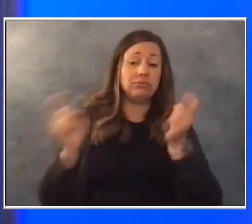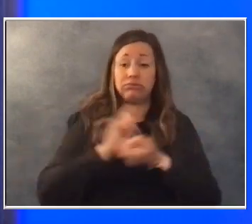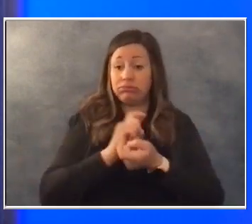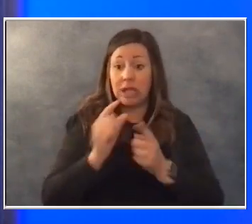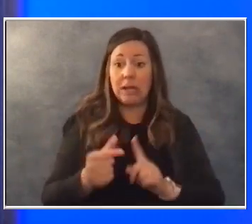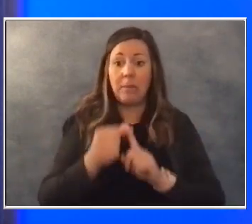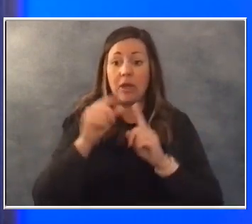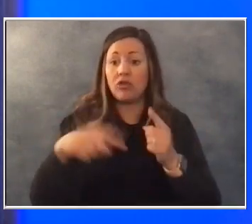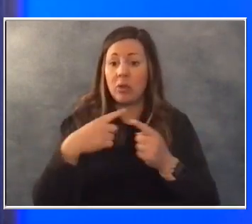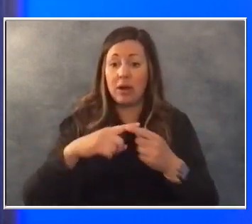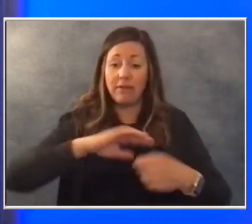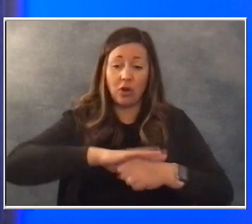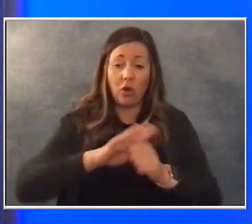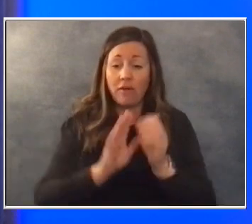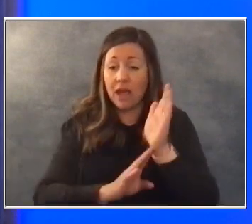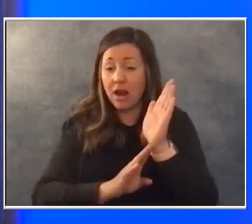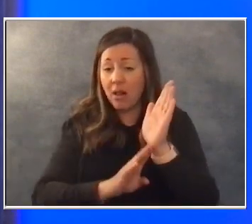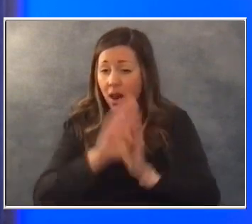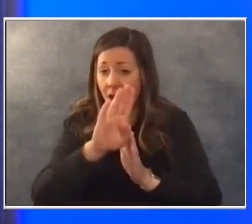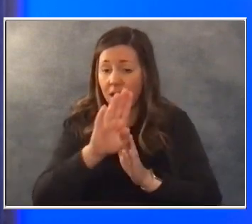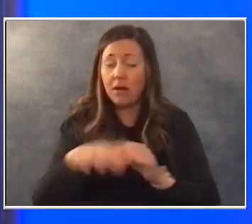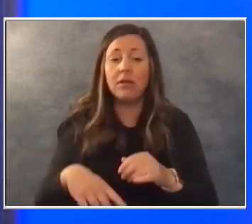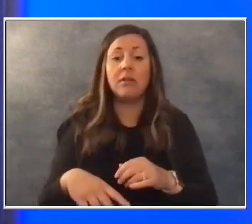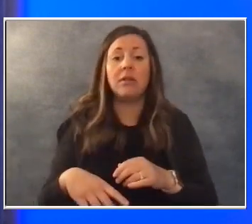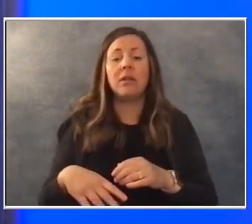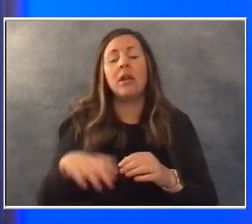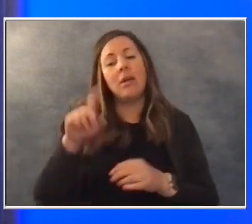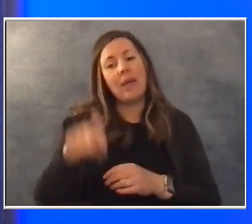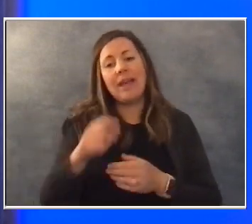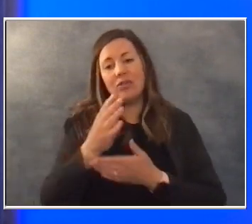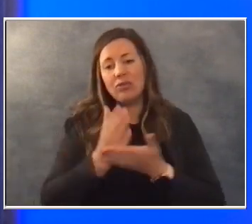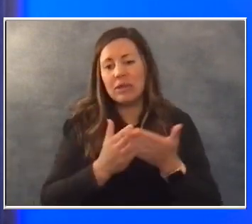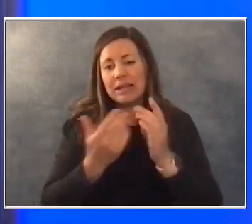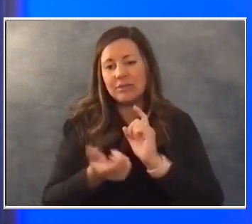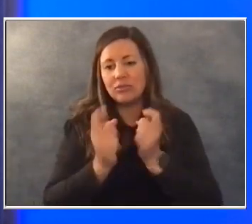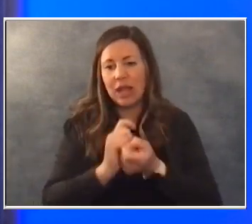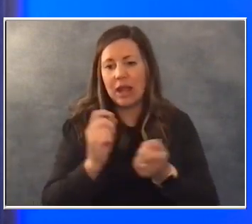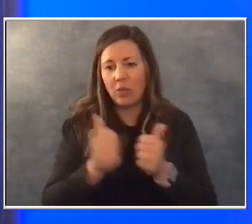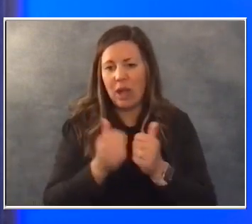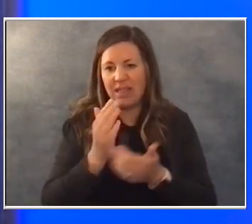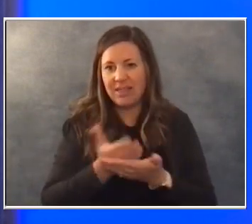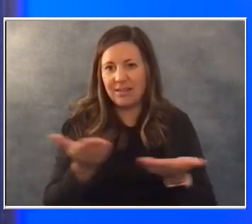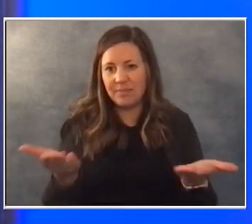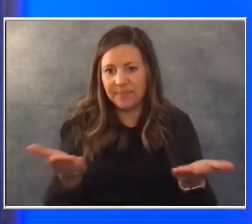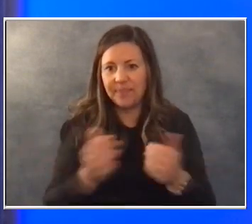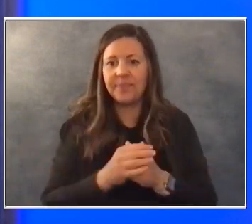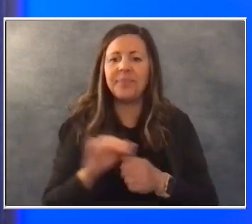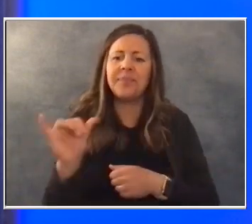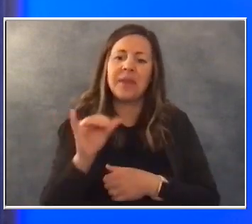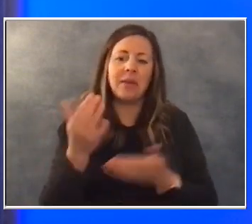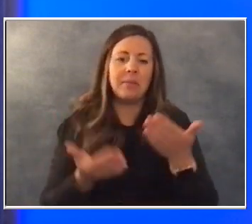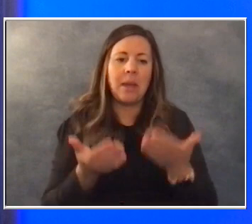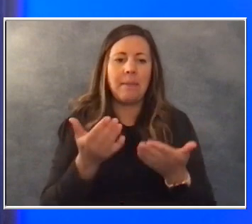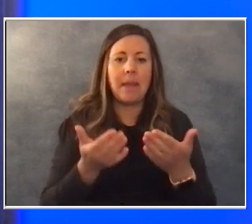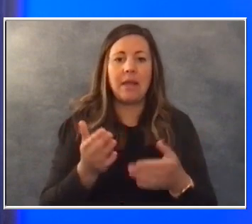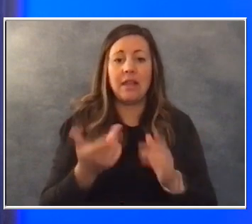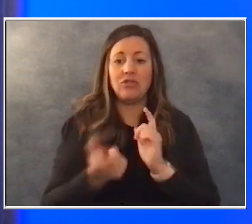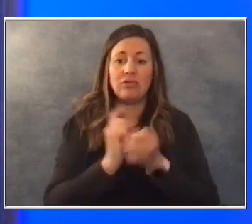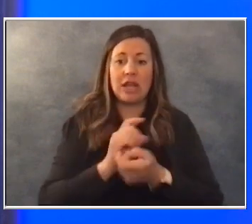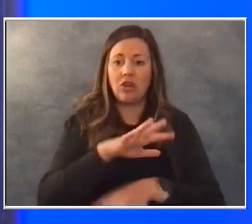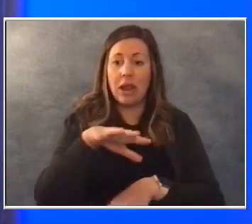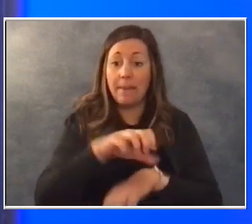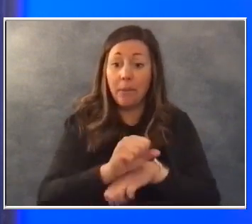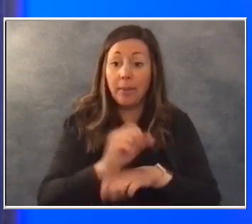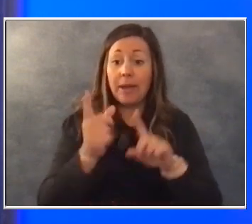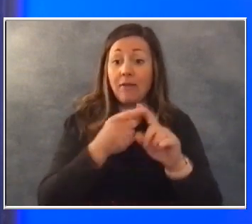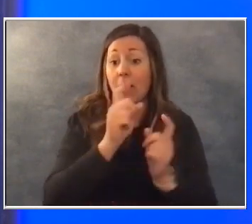pandemic. We had to make some changes, obviously, as simple as changing our appointments from in-person